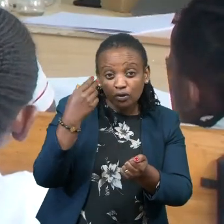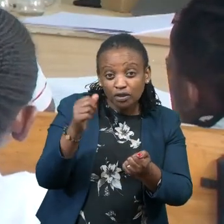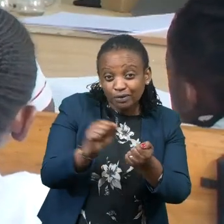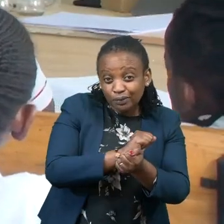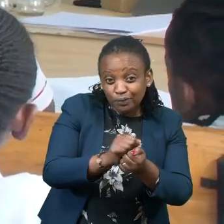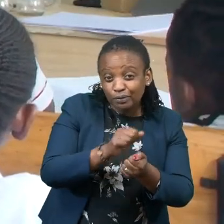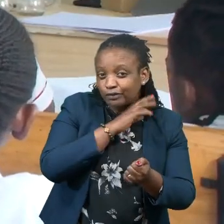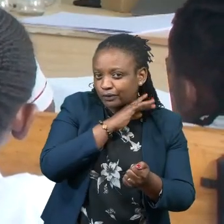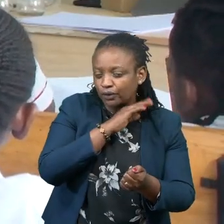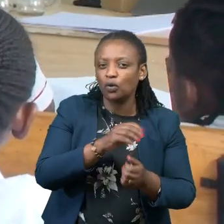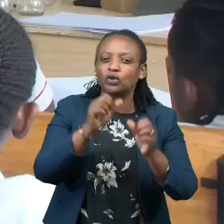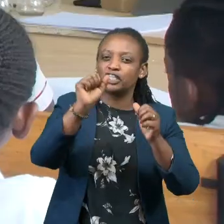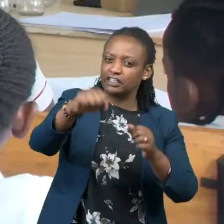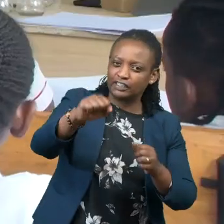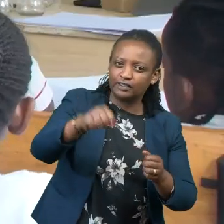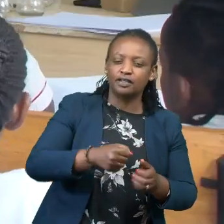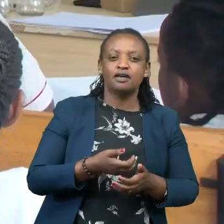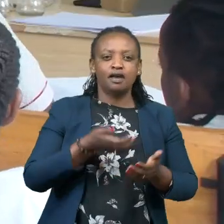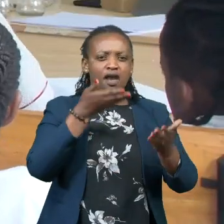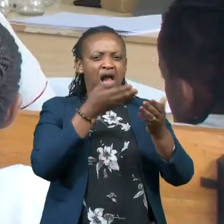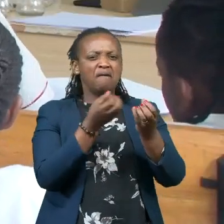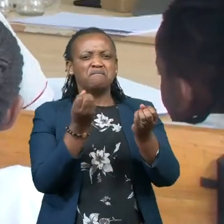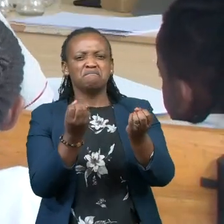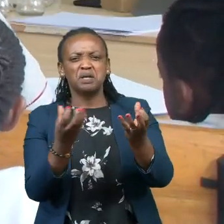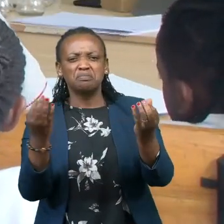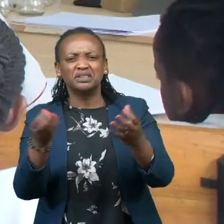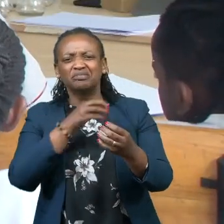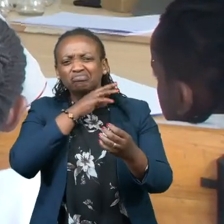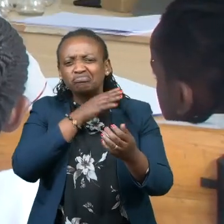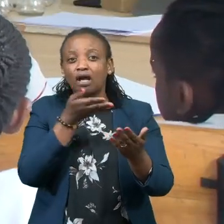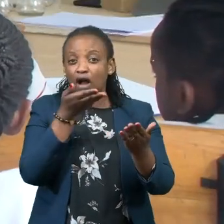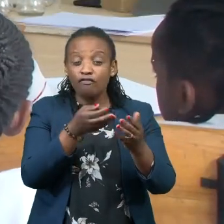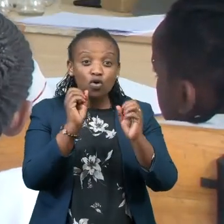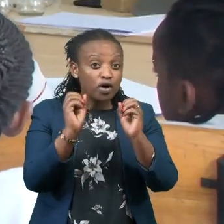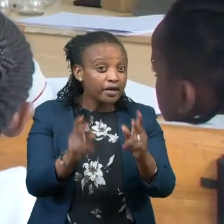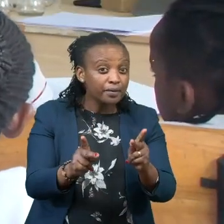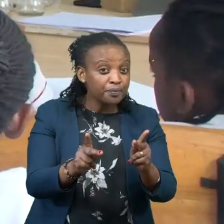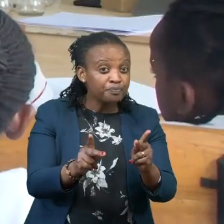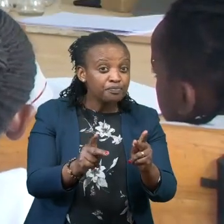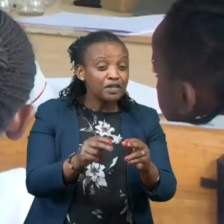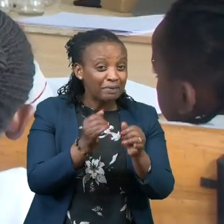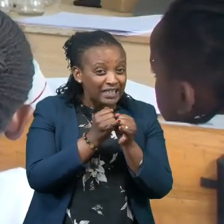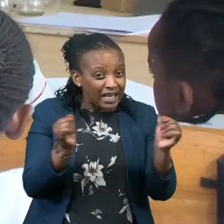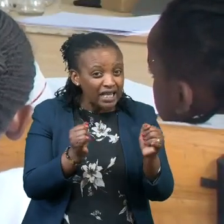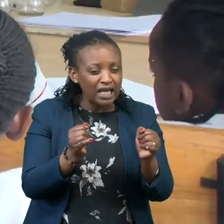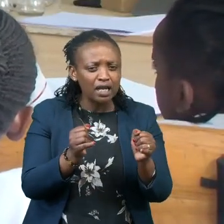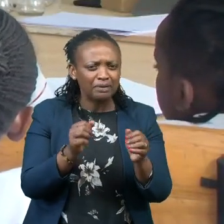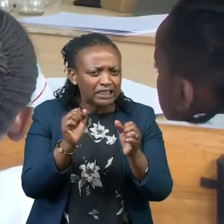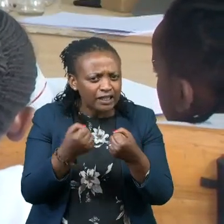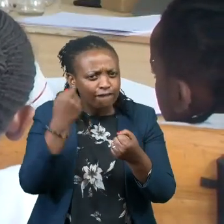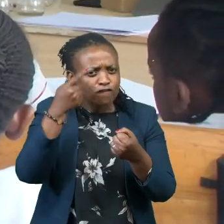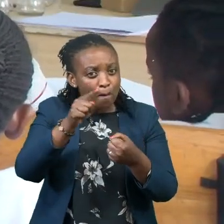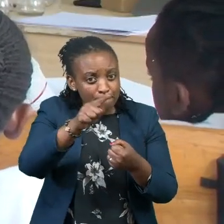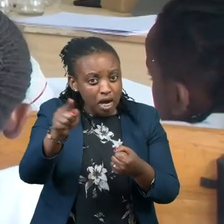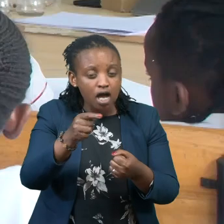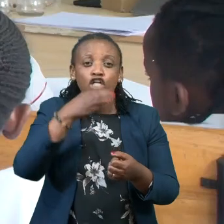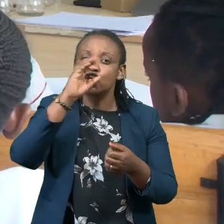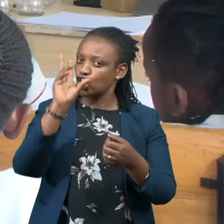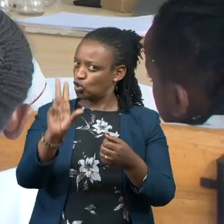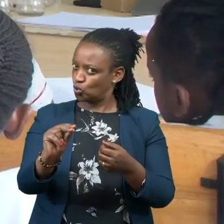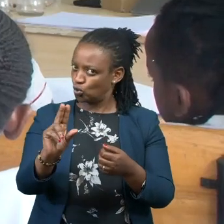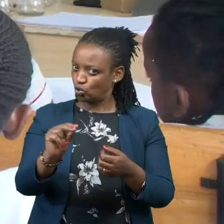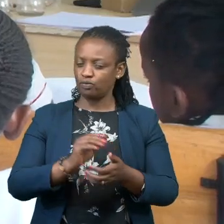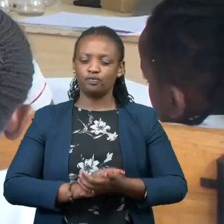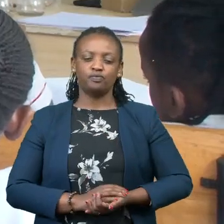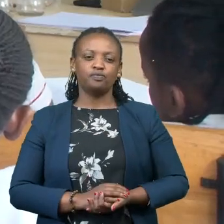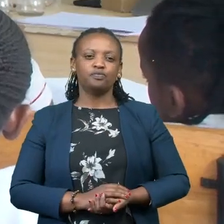to kill germs. In order to kill germs. Yes, here there are a lot of germs, okay? Though it is clean, but it's